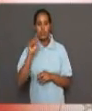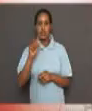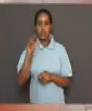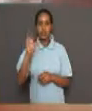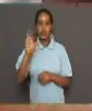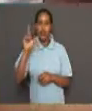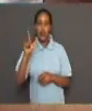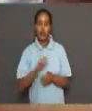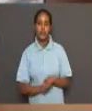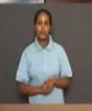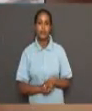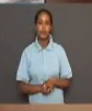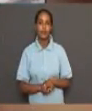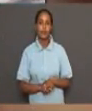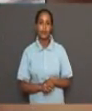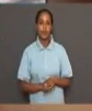their metals.